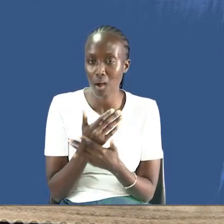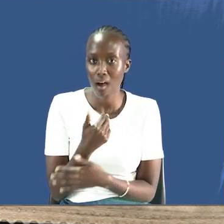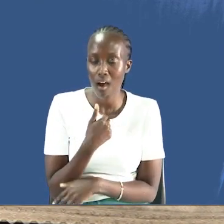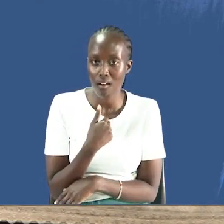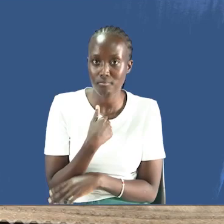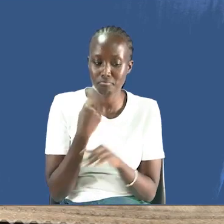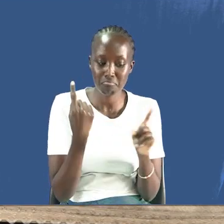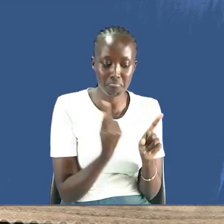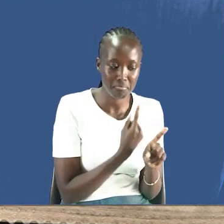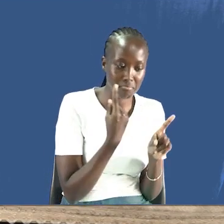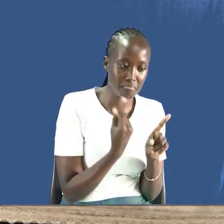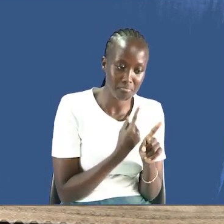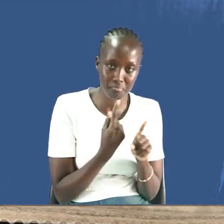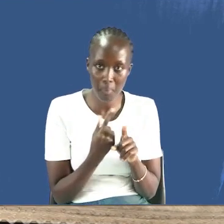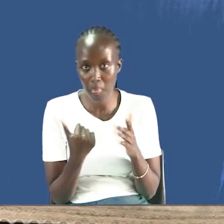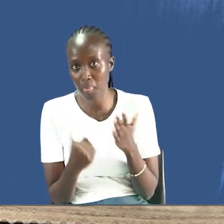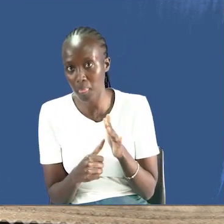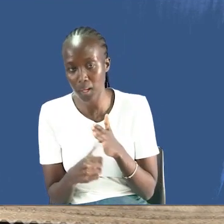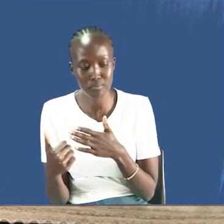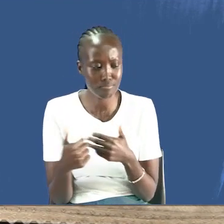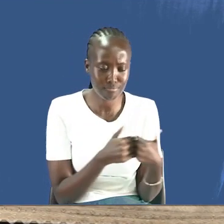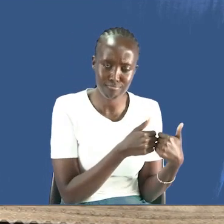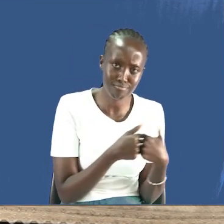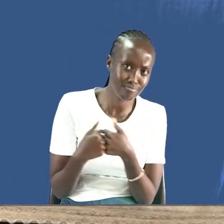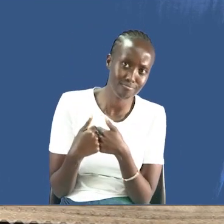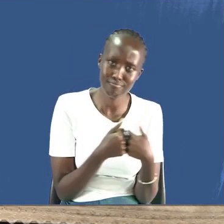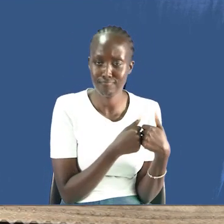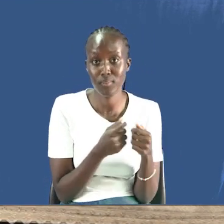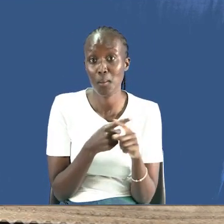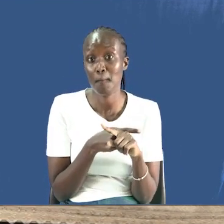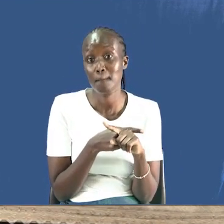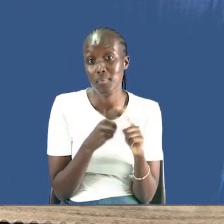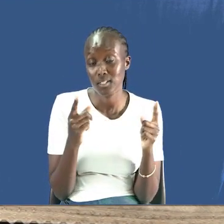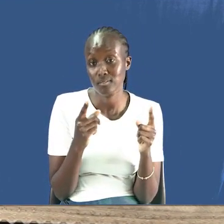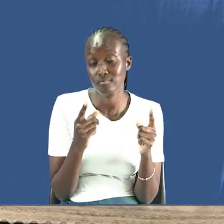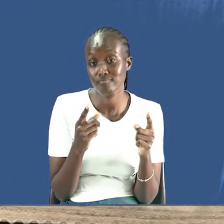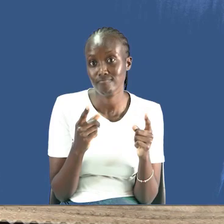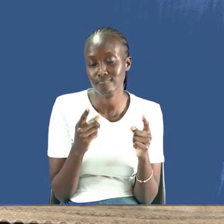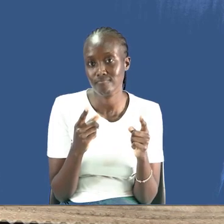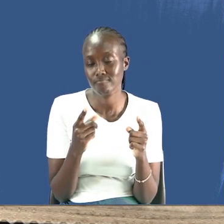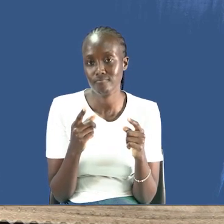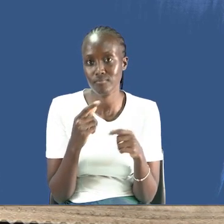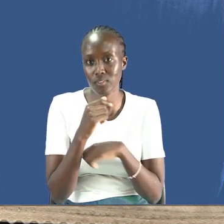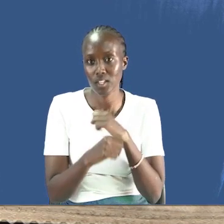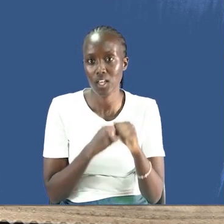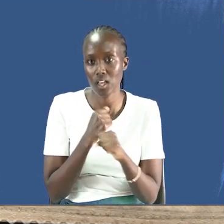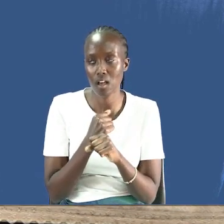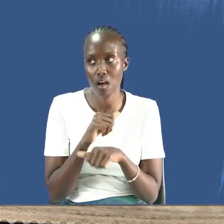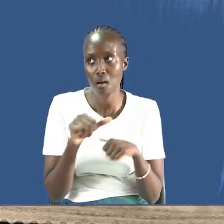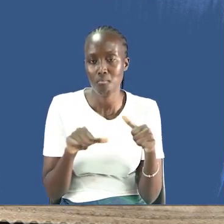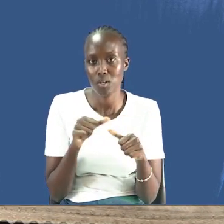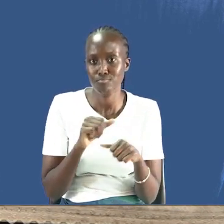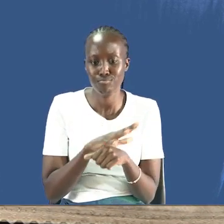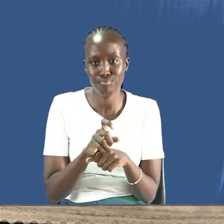through different, you know, different things here and there, it has been a difficult year when it, in terms of, you